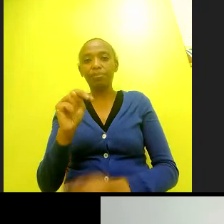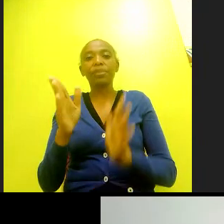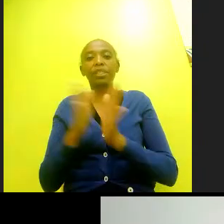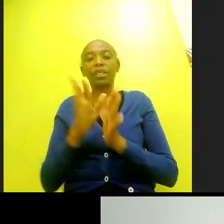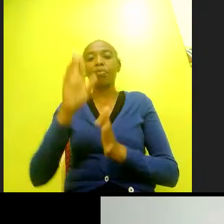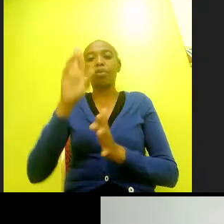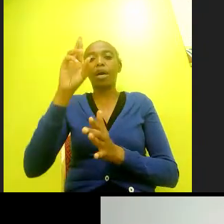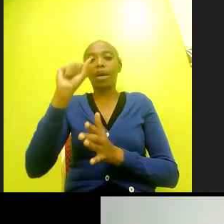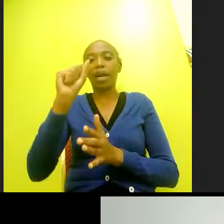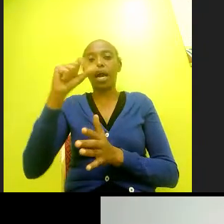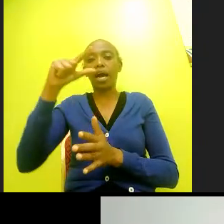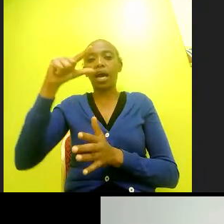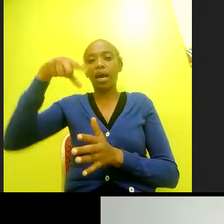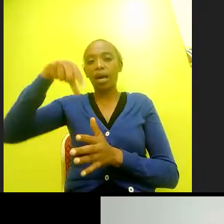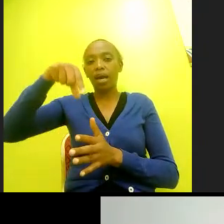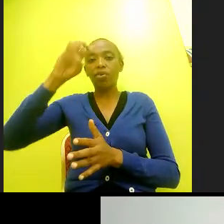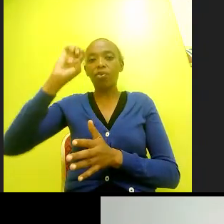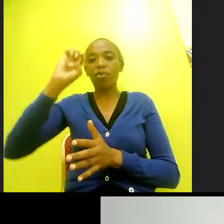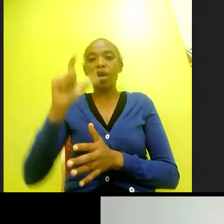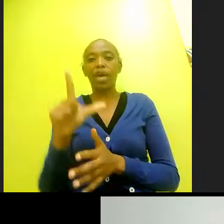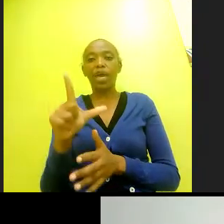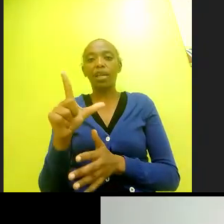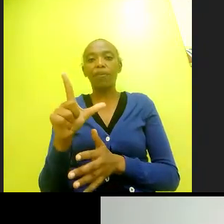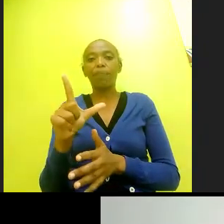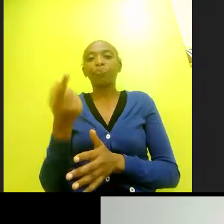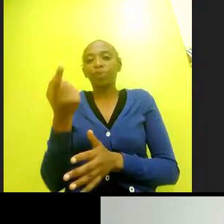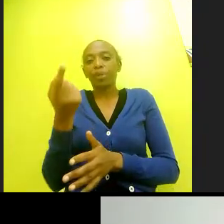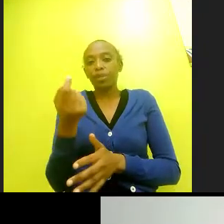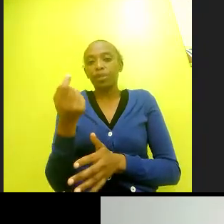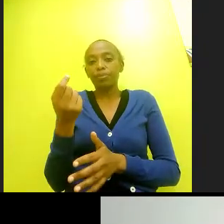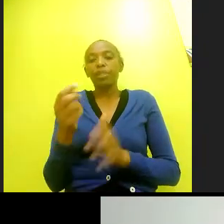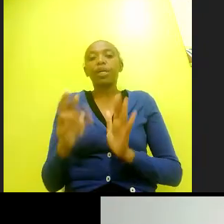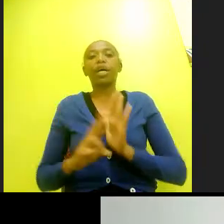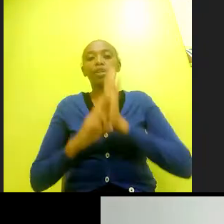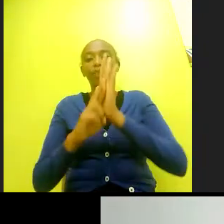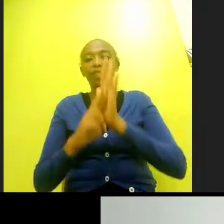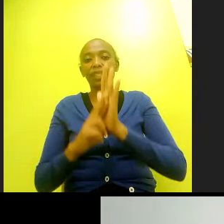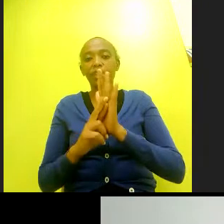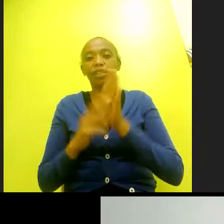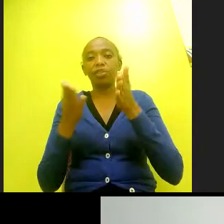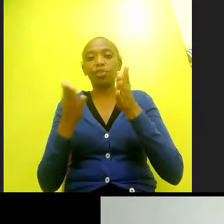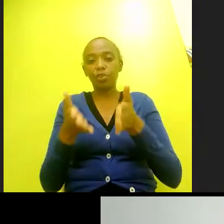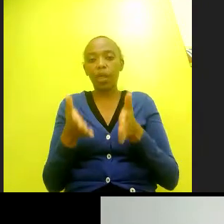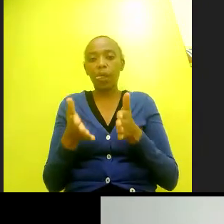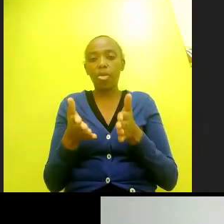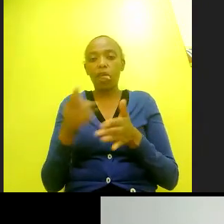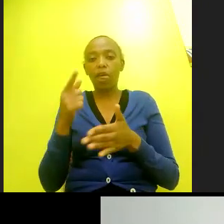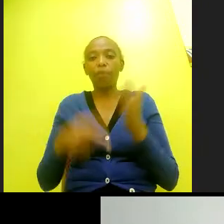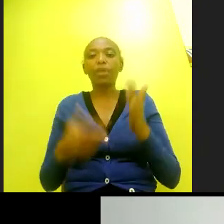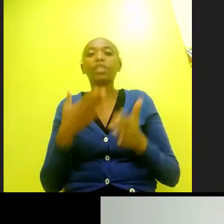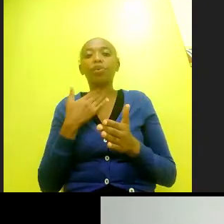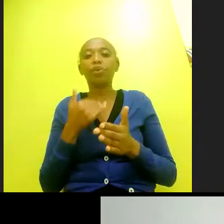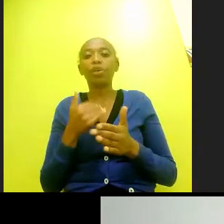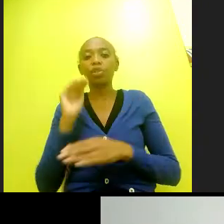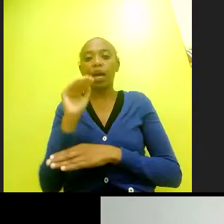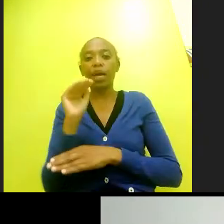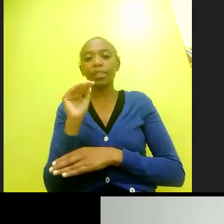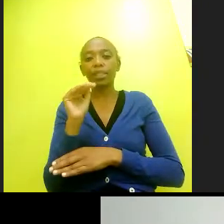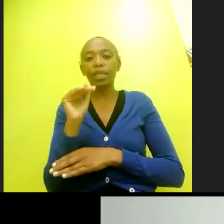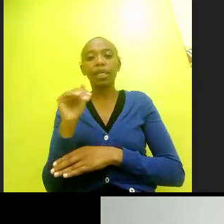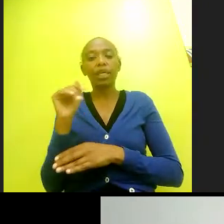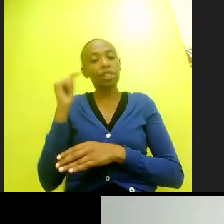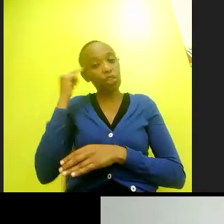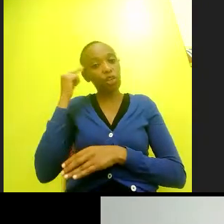had from really great representation today. And what I wanted to ask you was your thoughts